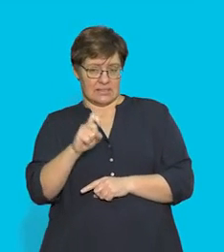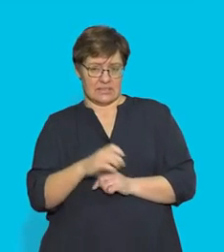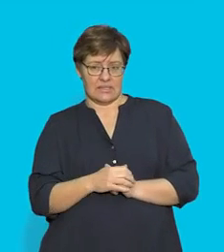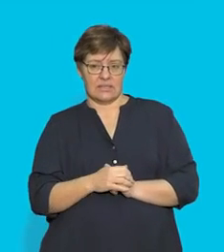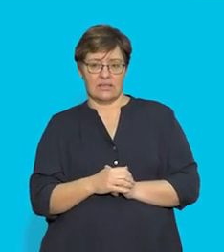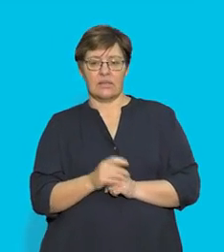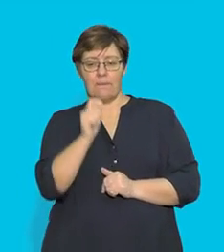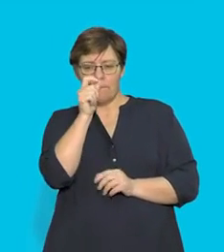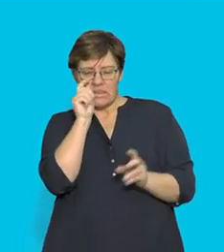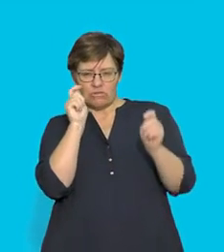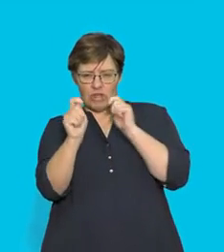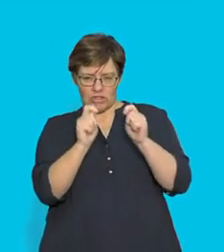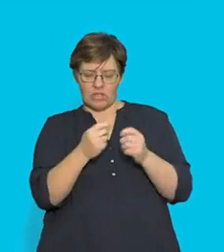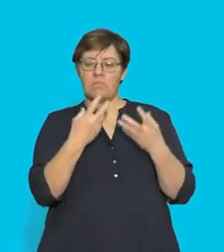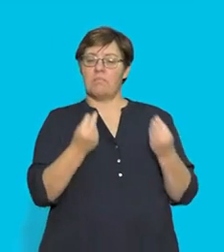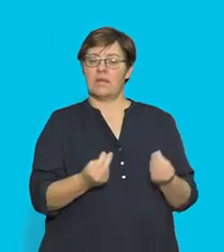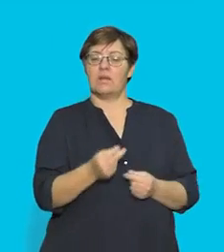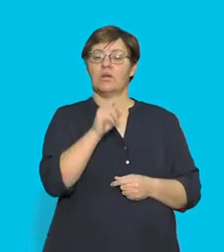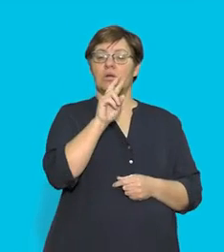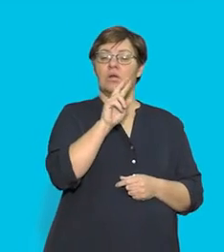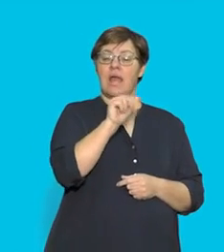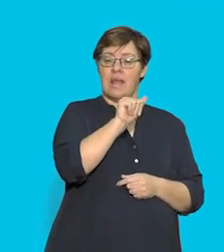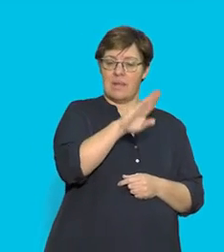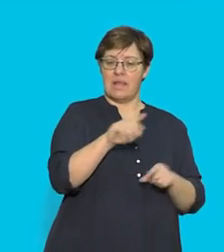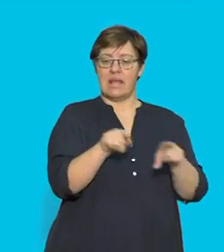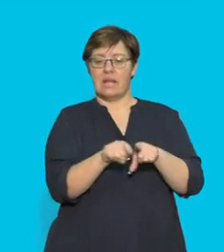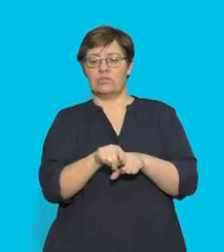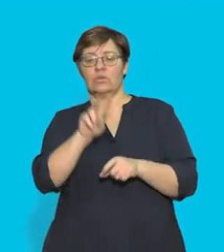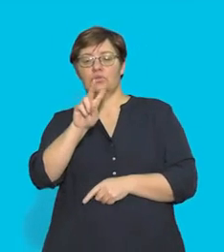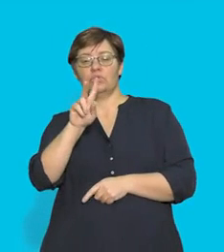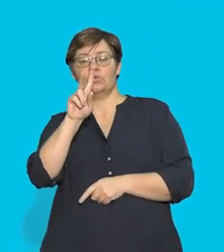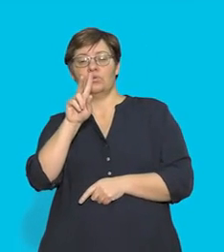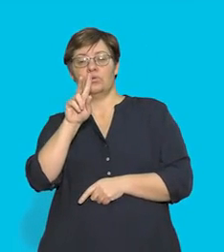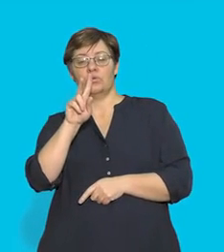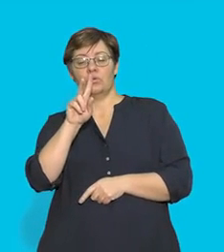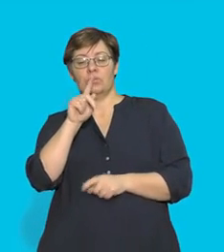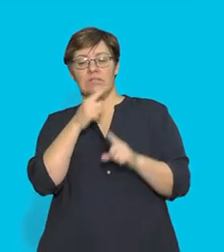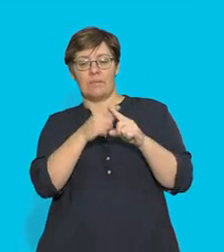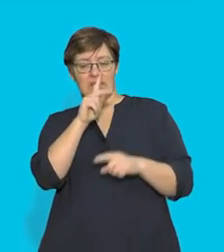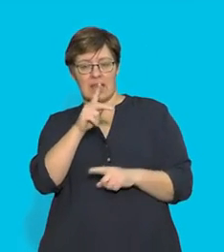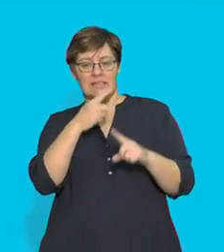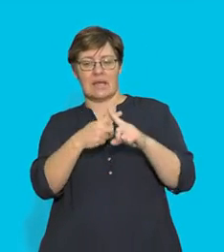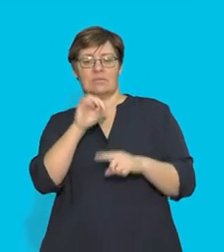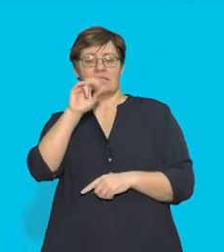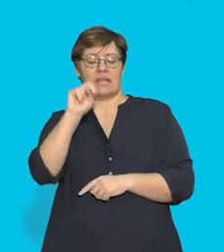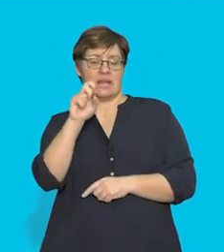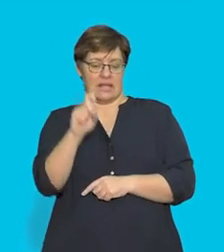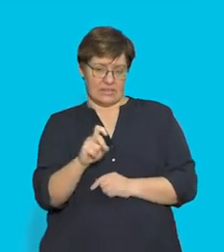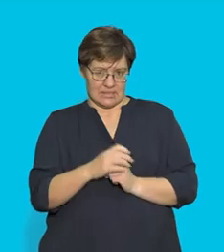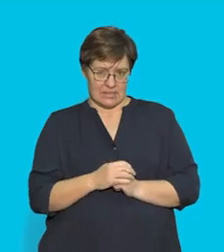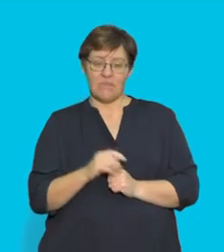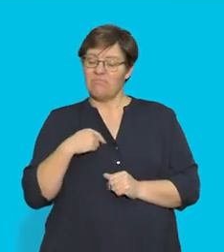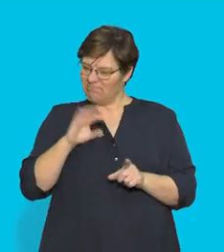x. And rearranging that slightly, we got AB is equal to 2 times k times sine of x. And